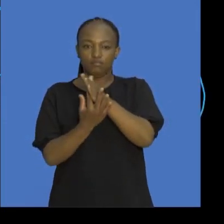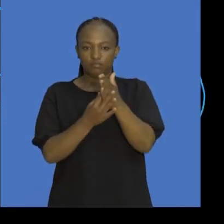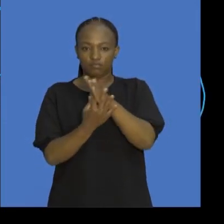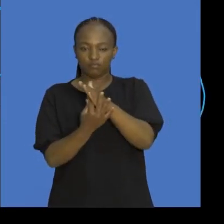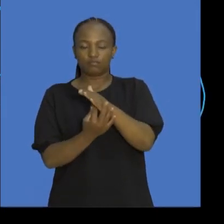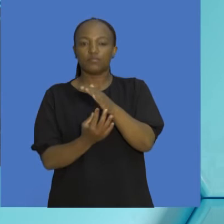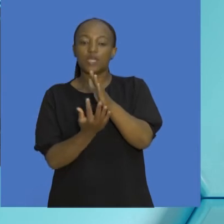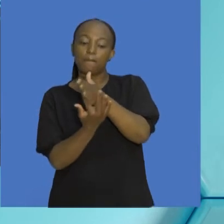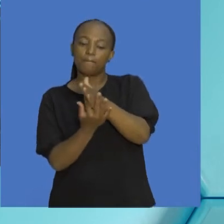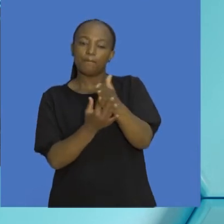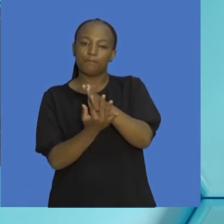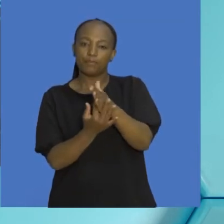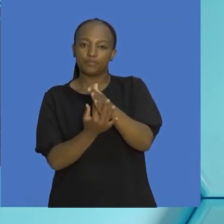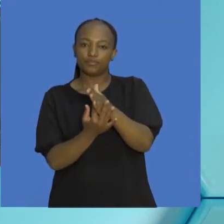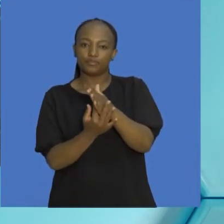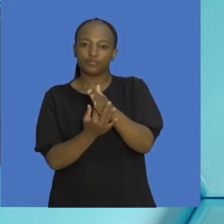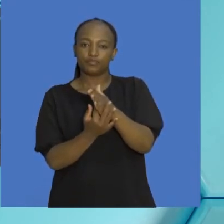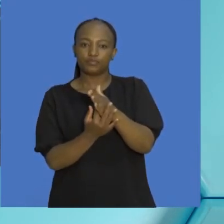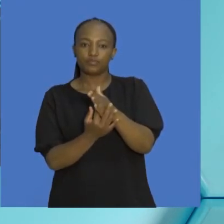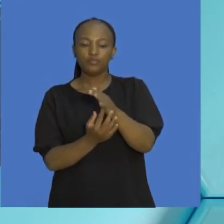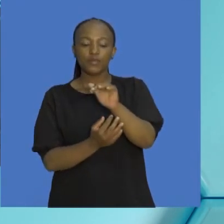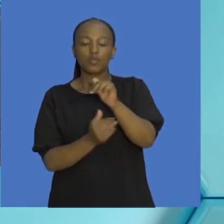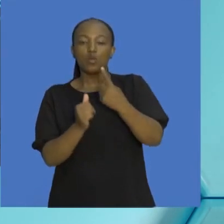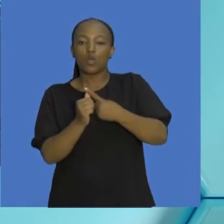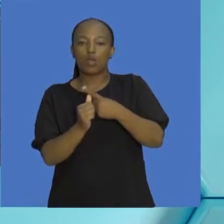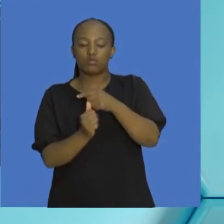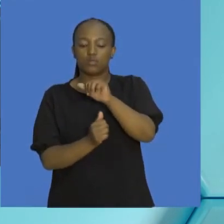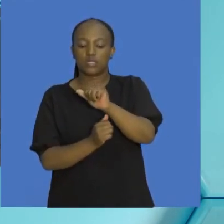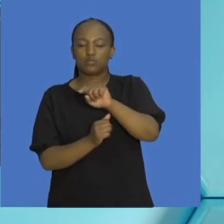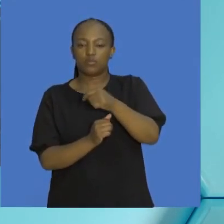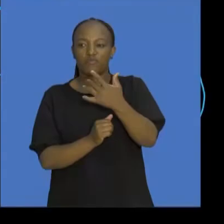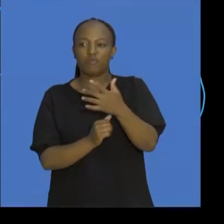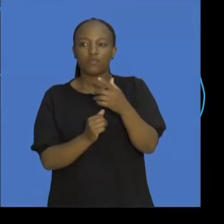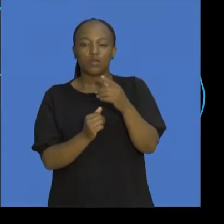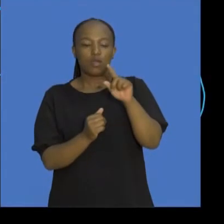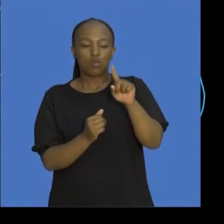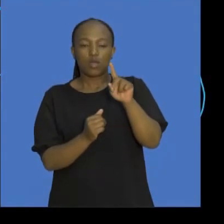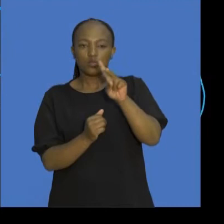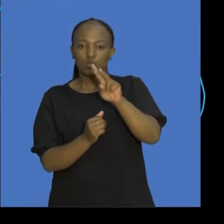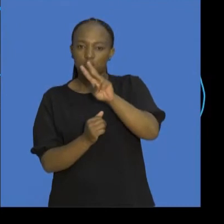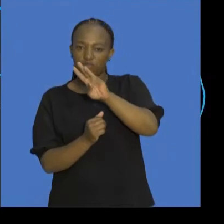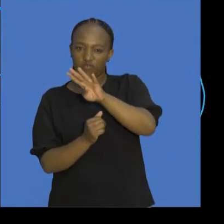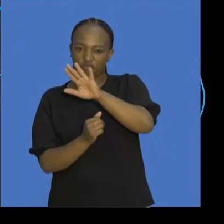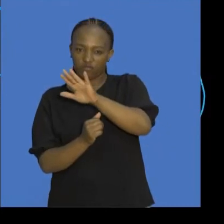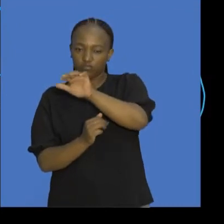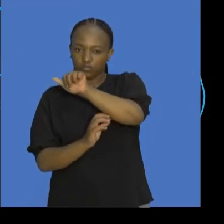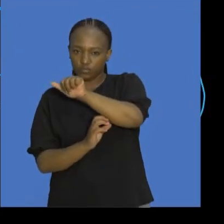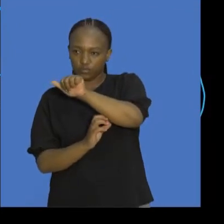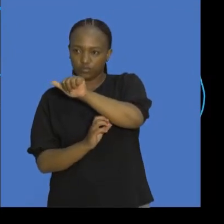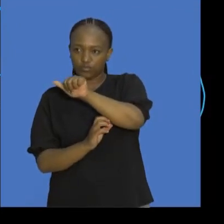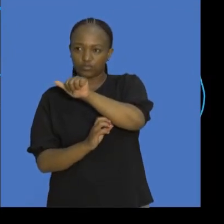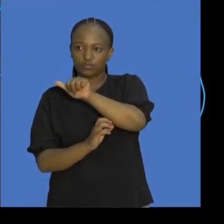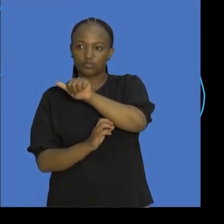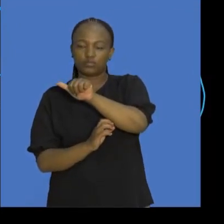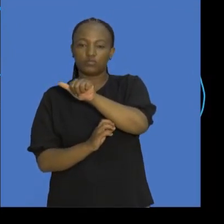position 6.5 is the position of the median. Then we count 6.5. So this is 1, 2, 3, 4, 5,